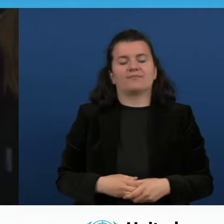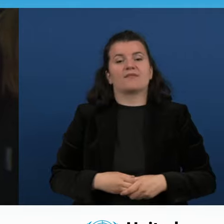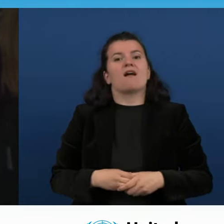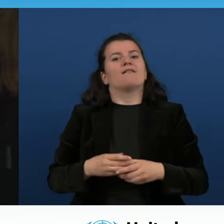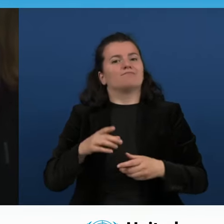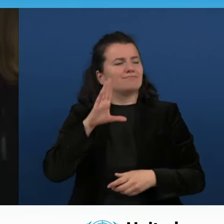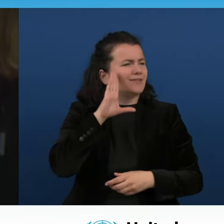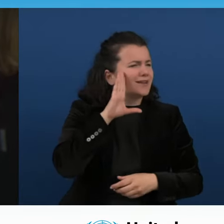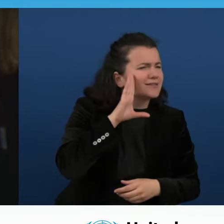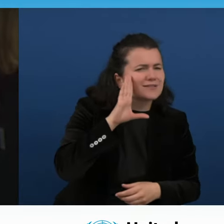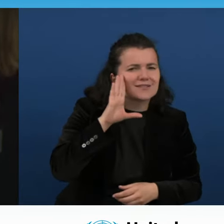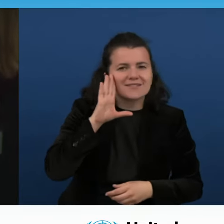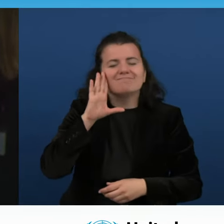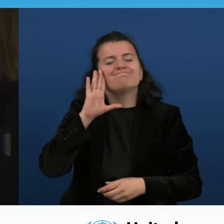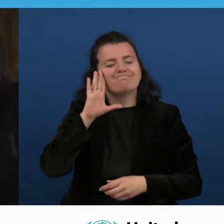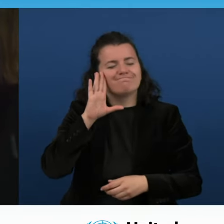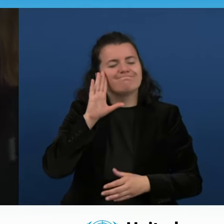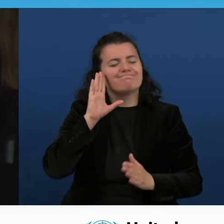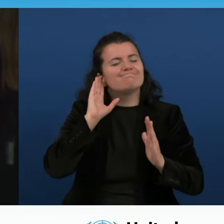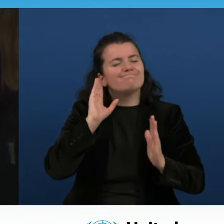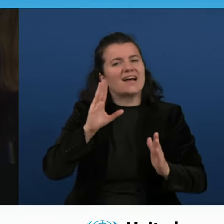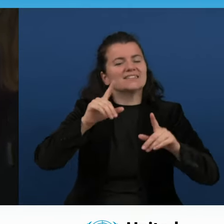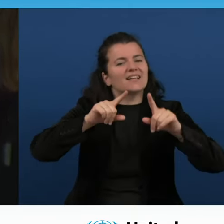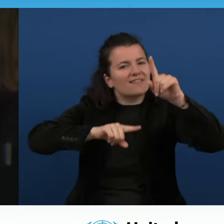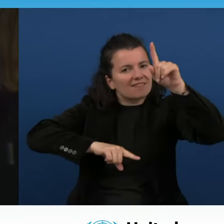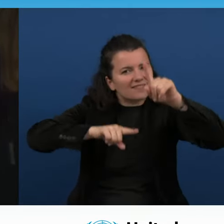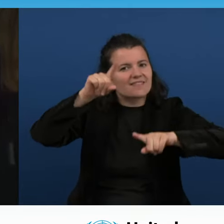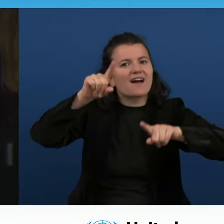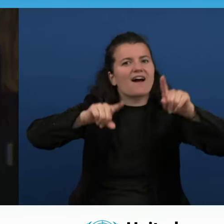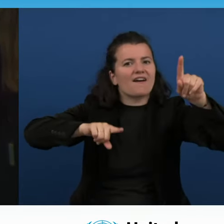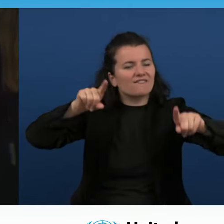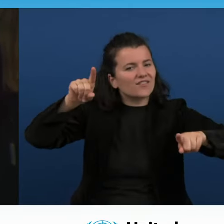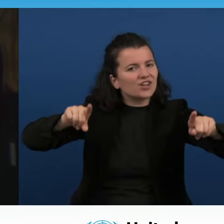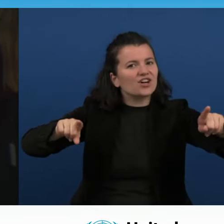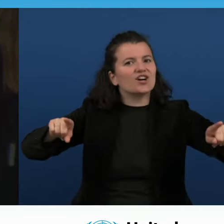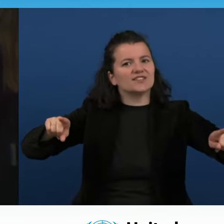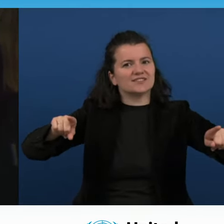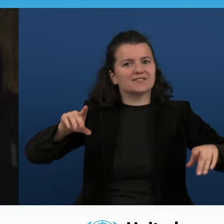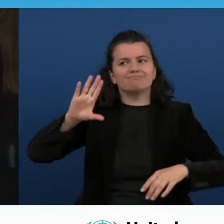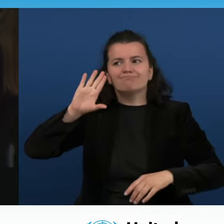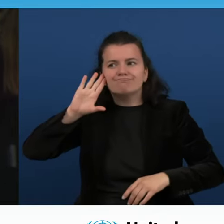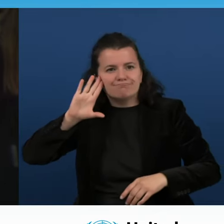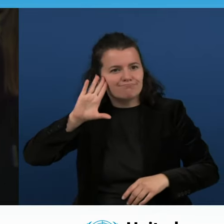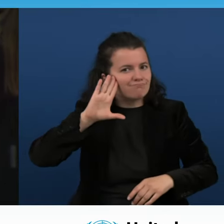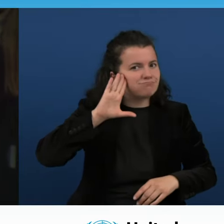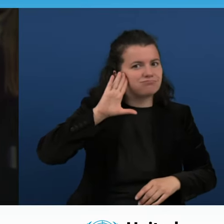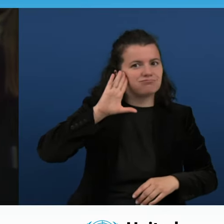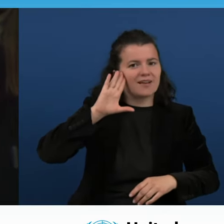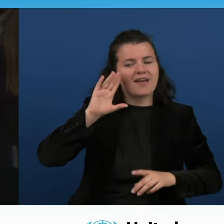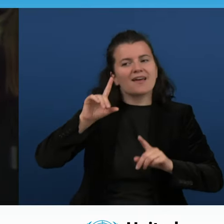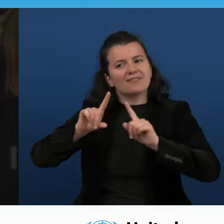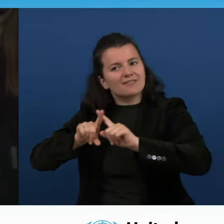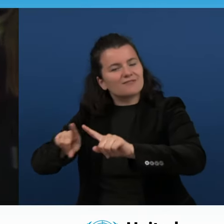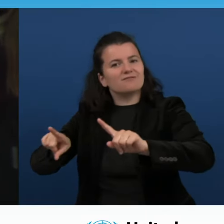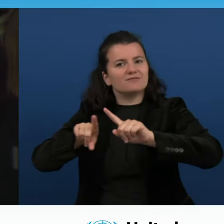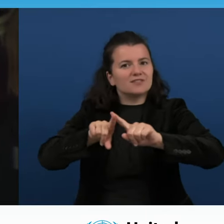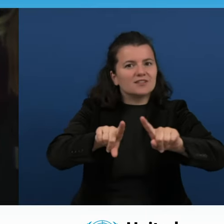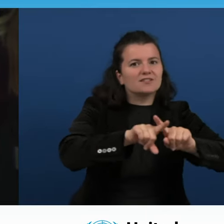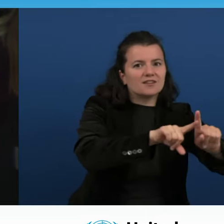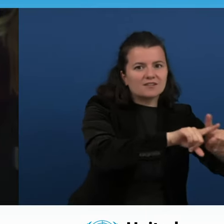representation, including their representation and contribution to assessing